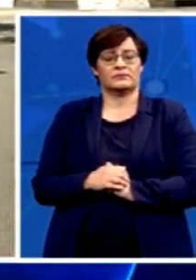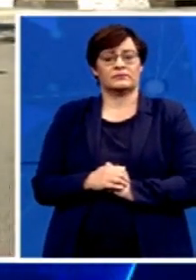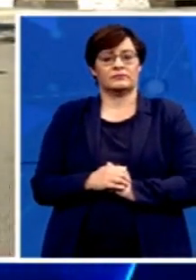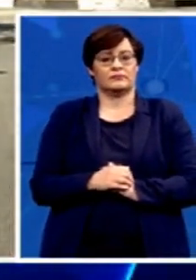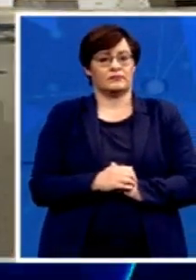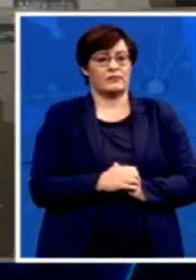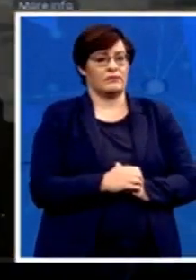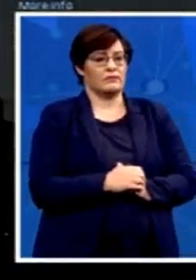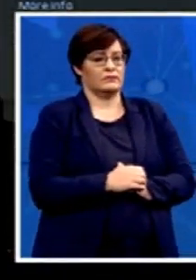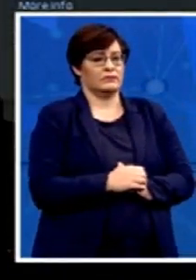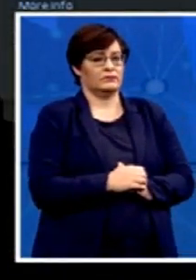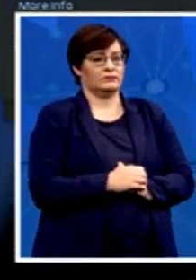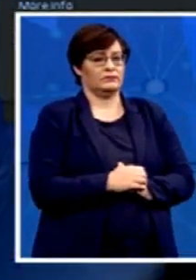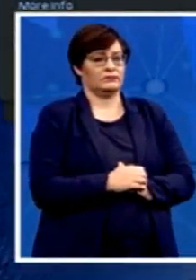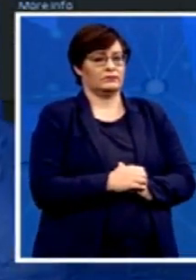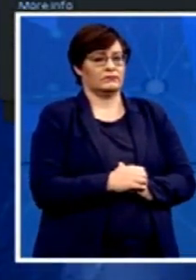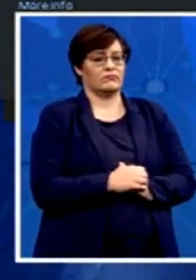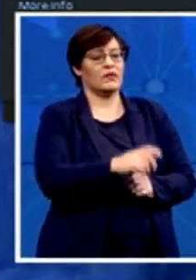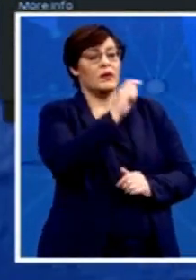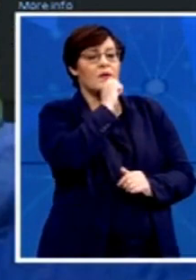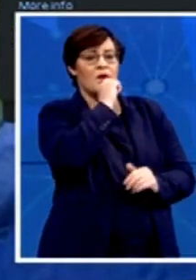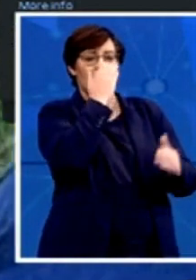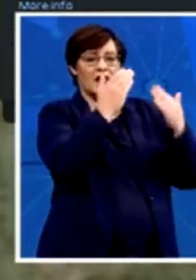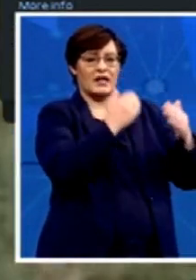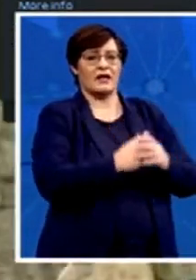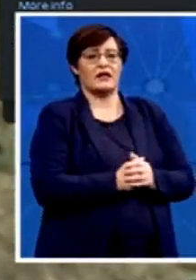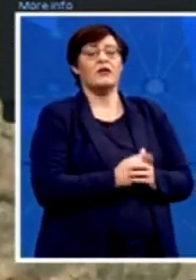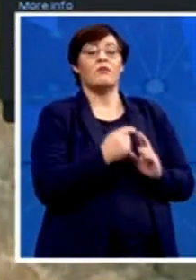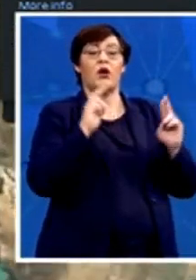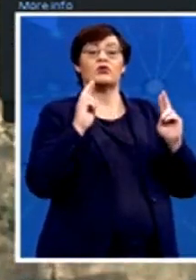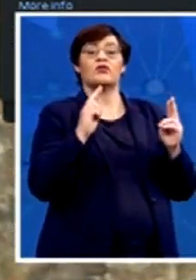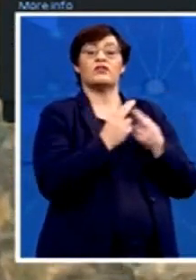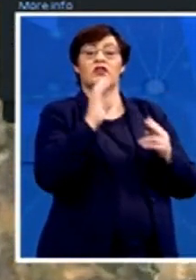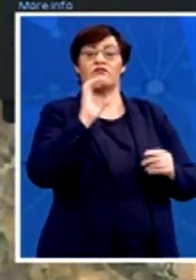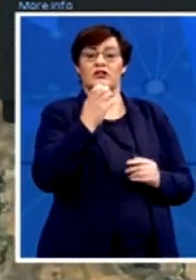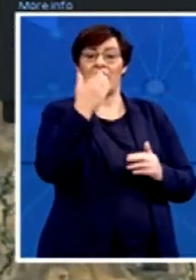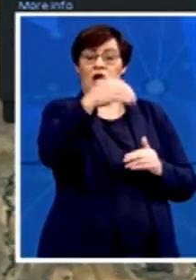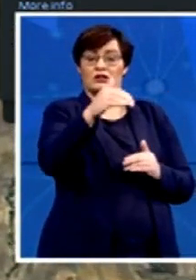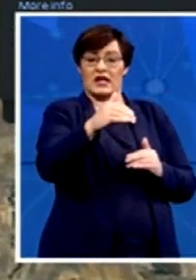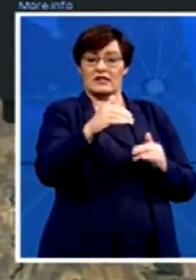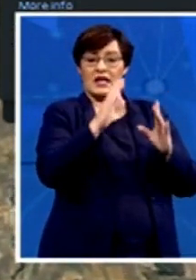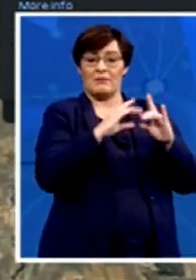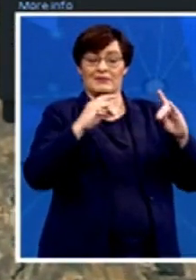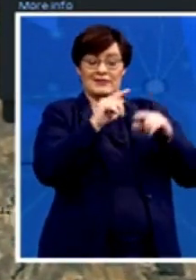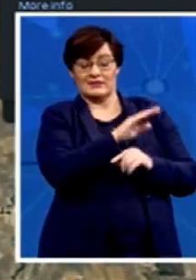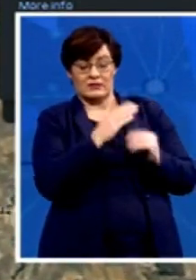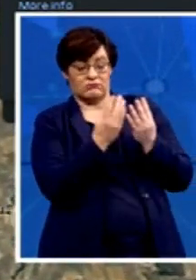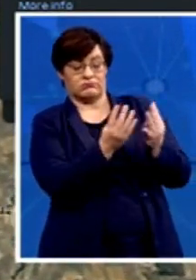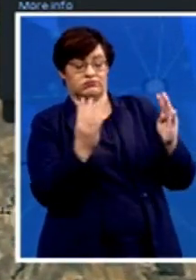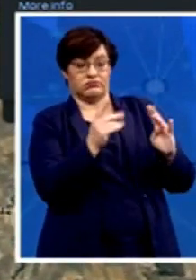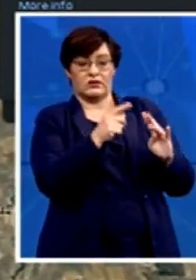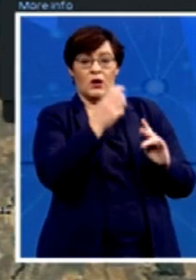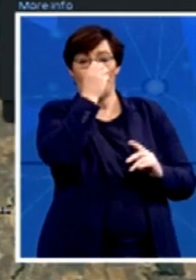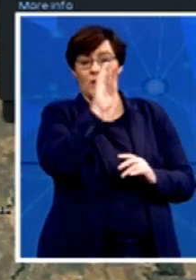Good morning, Desiree. We are outside the University of the Free State's main campus here in Bloemfontein. We've actually just hit the ground this